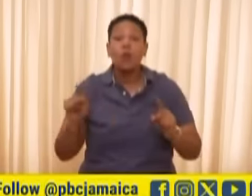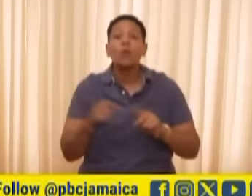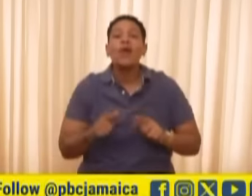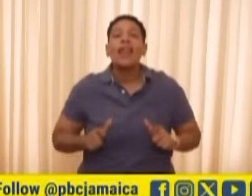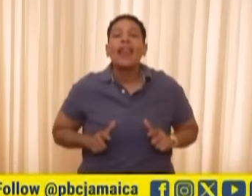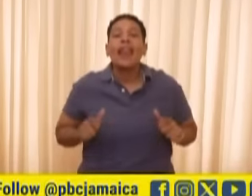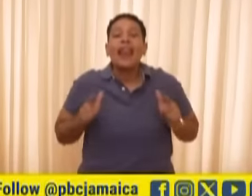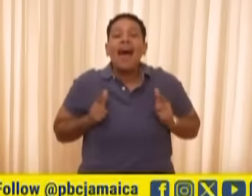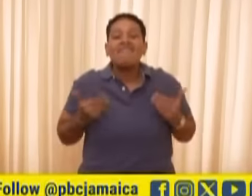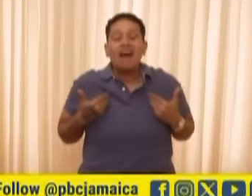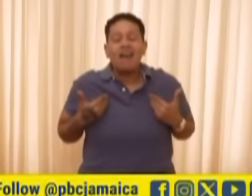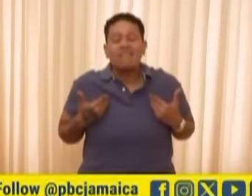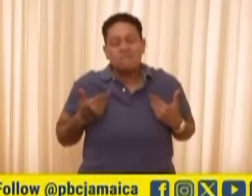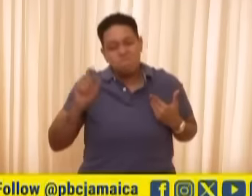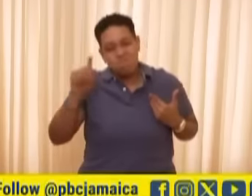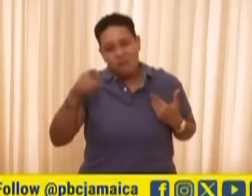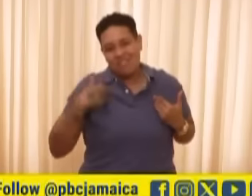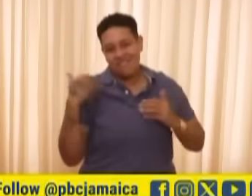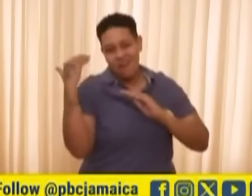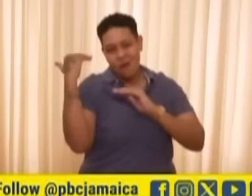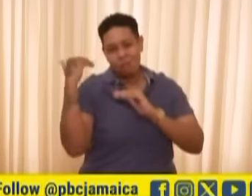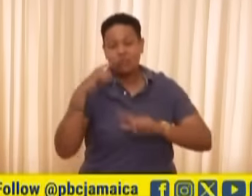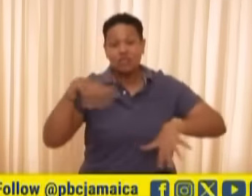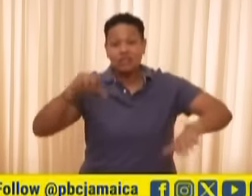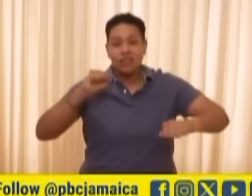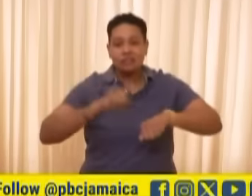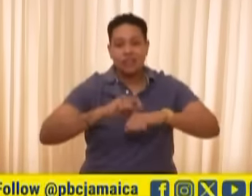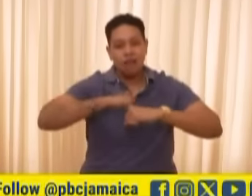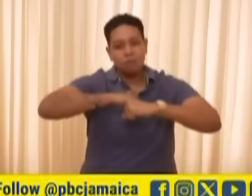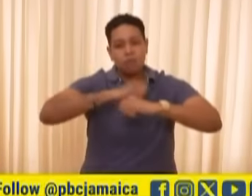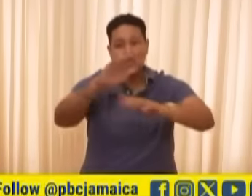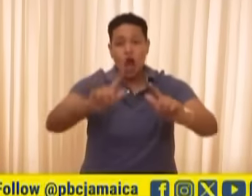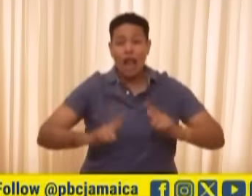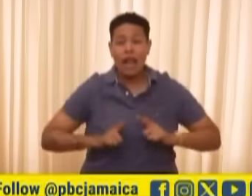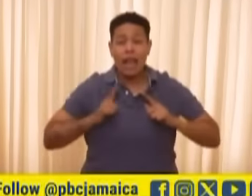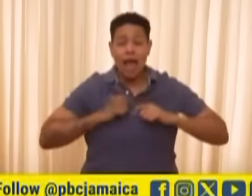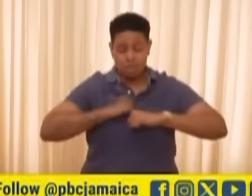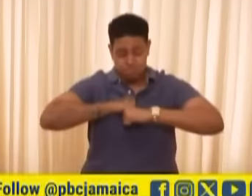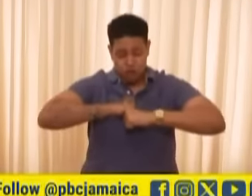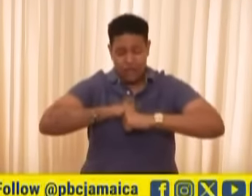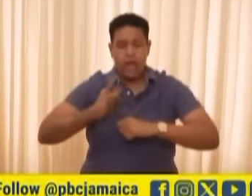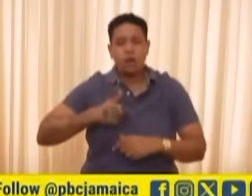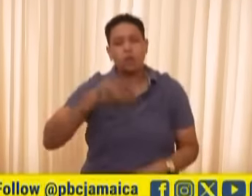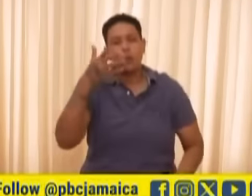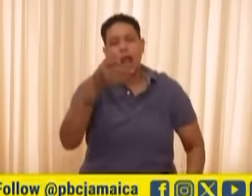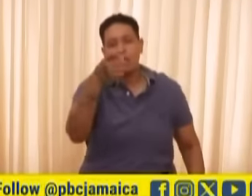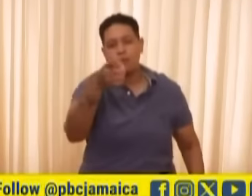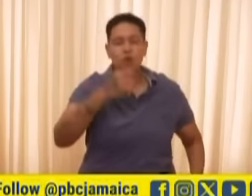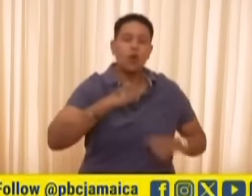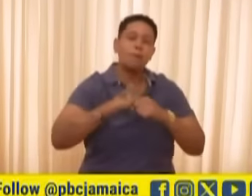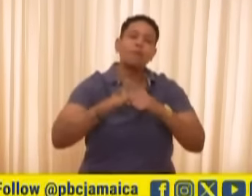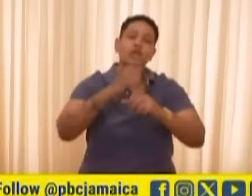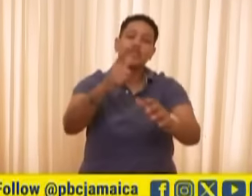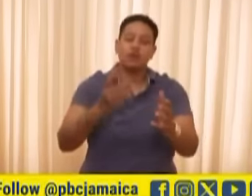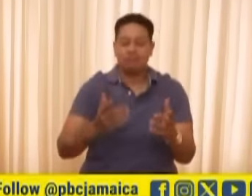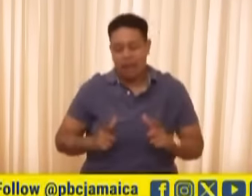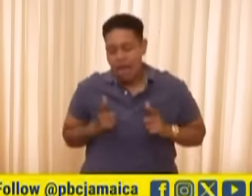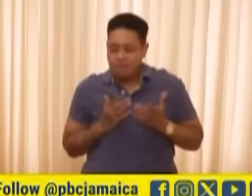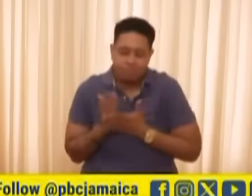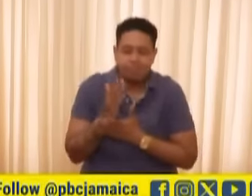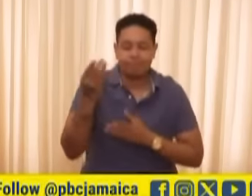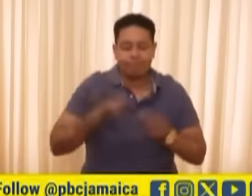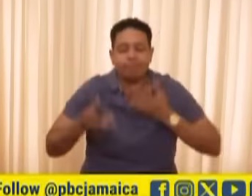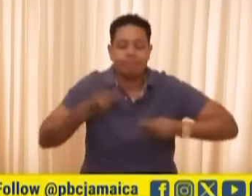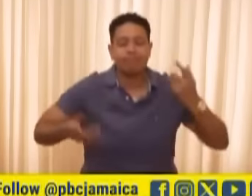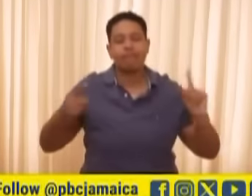there is hope. So please take the time to protect your life, and we will help you protect your livelihoods. Thank